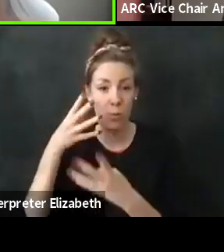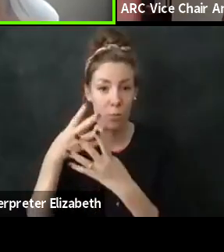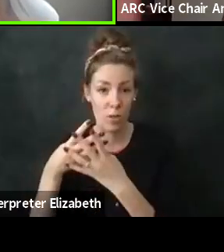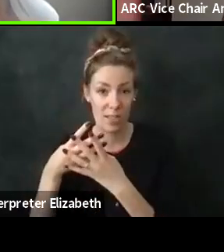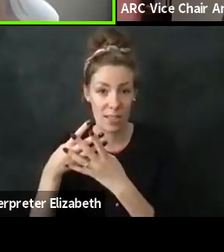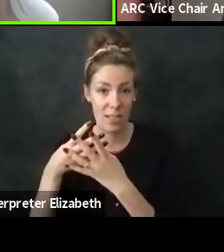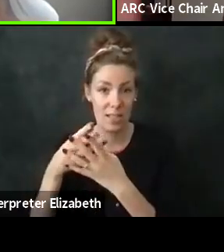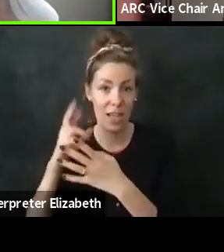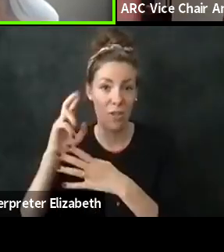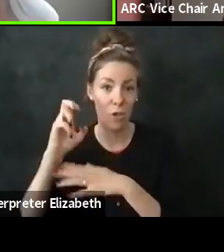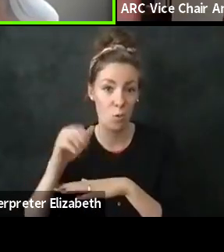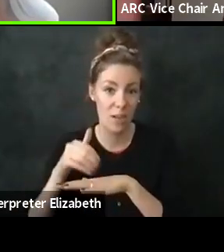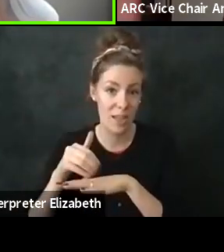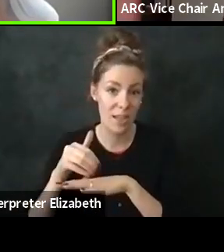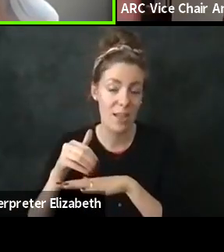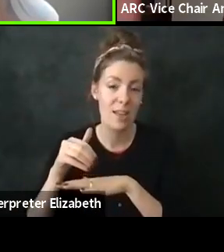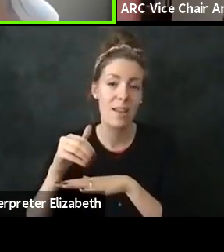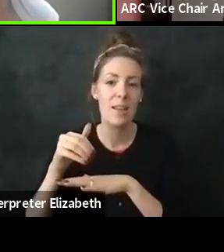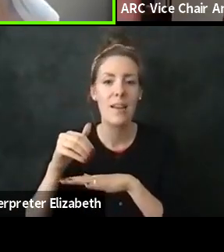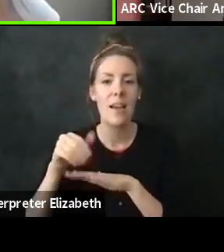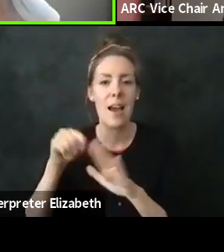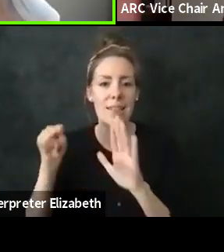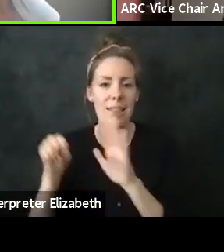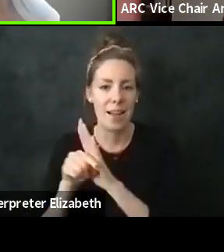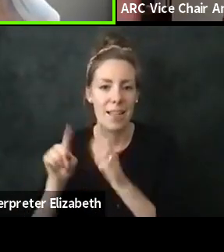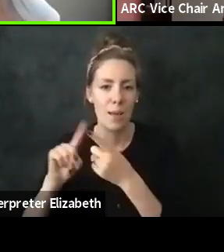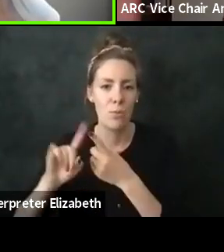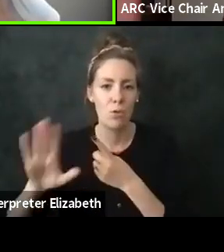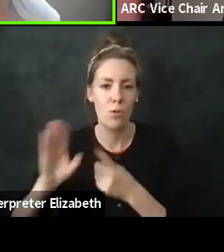state prisoners to their home addresses.